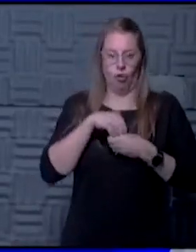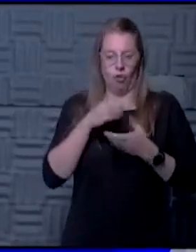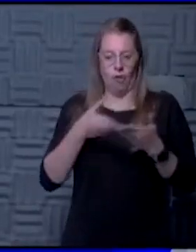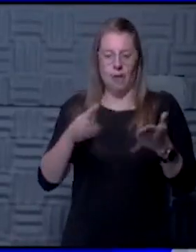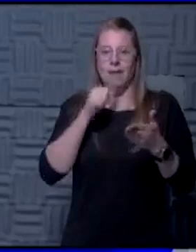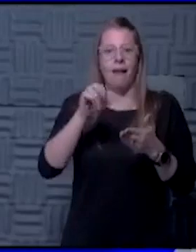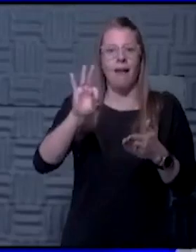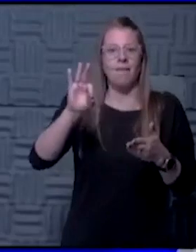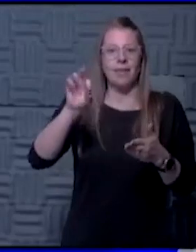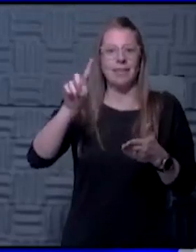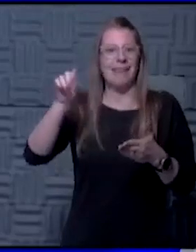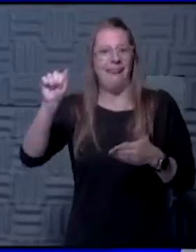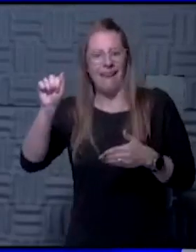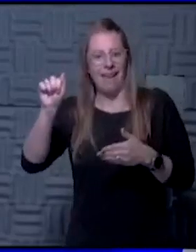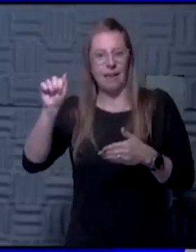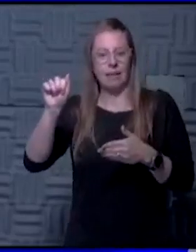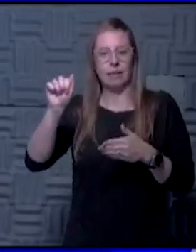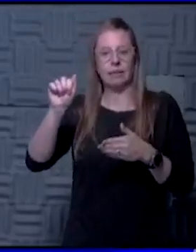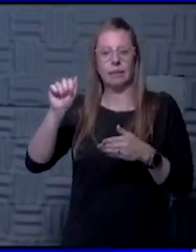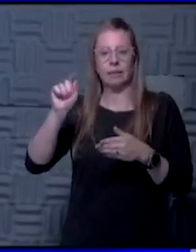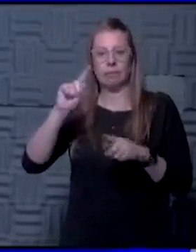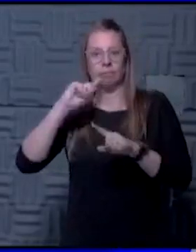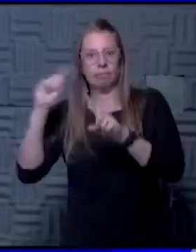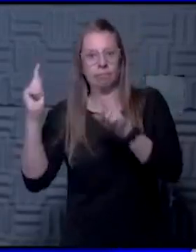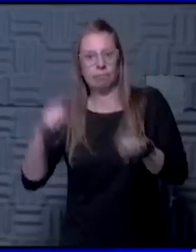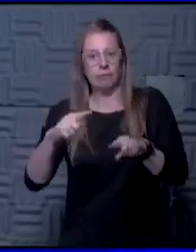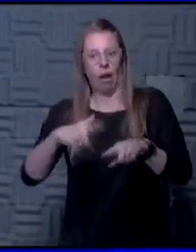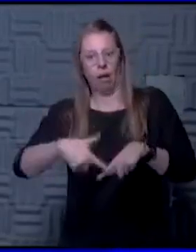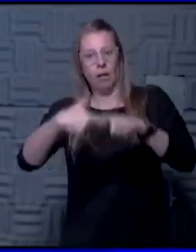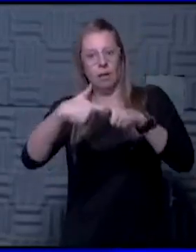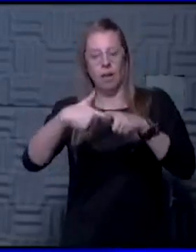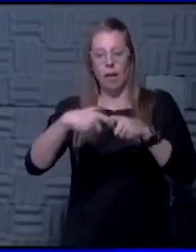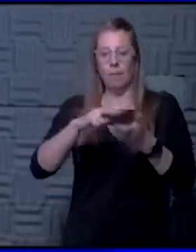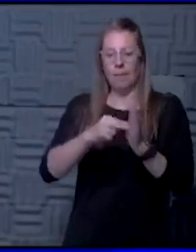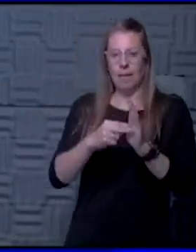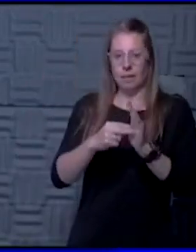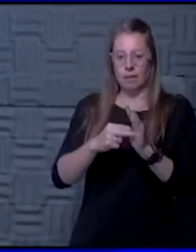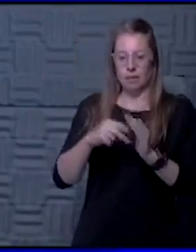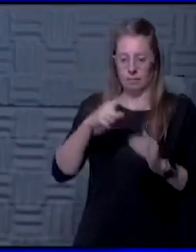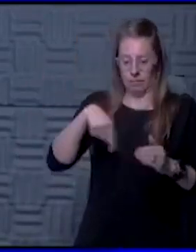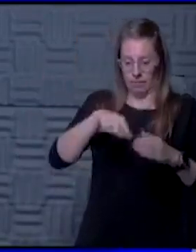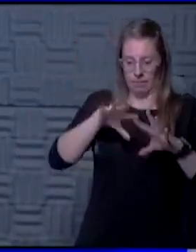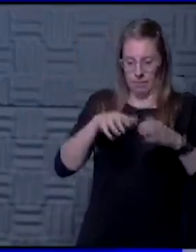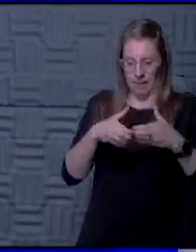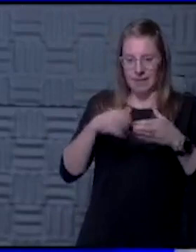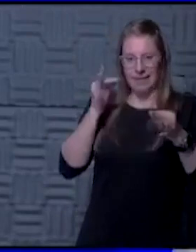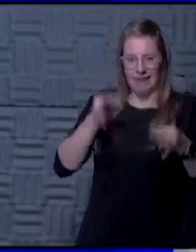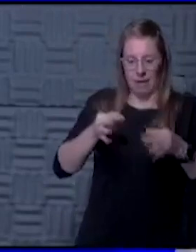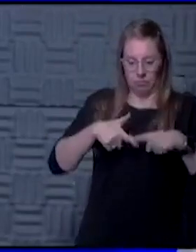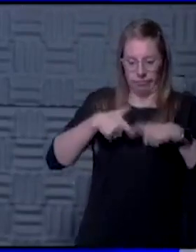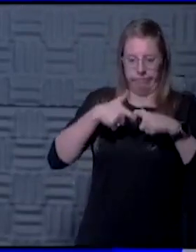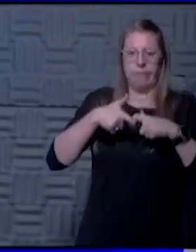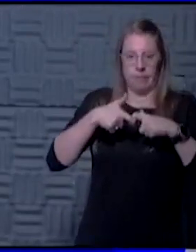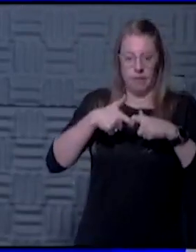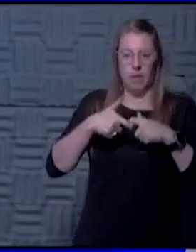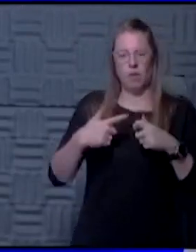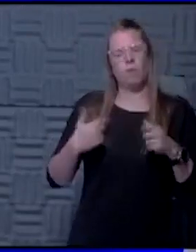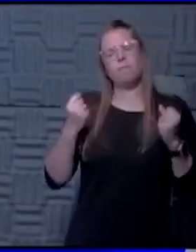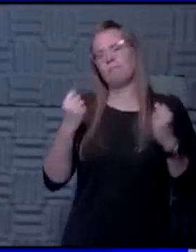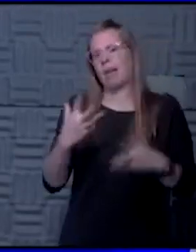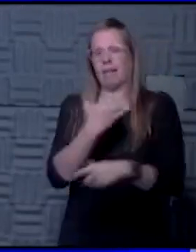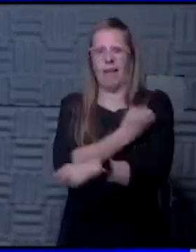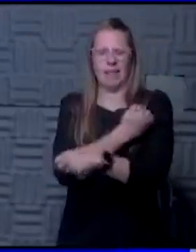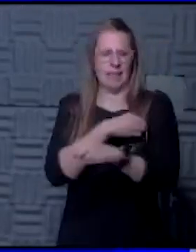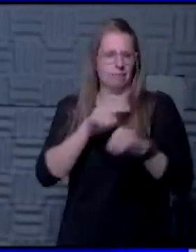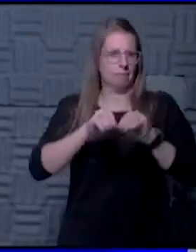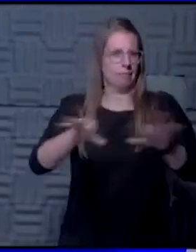a FDA-issued halt. This was a pause done internally. Again, we've had many vaccines that have come out. I'm